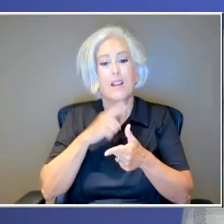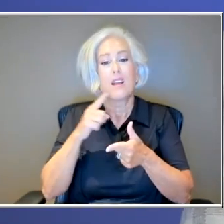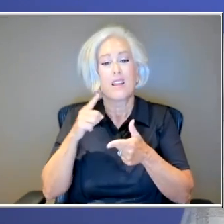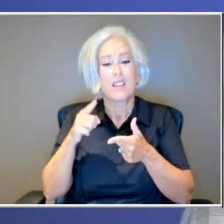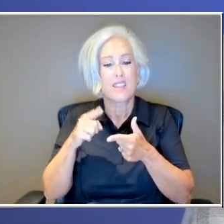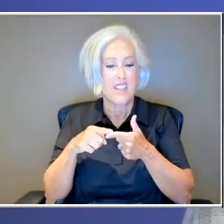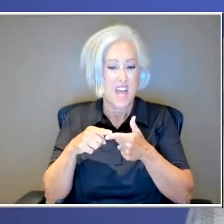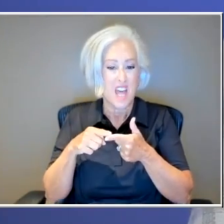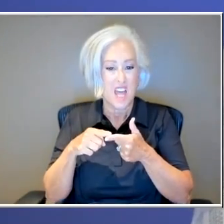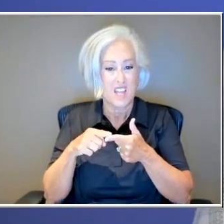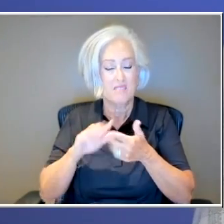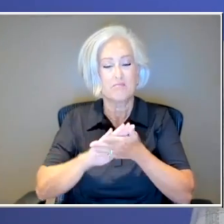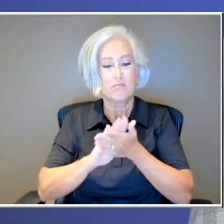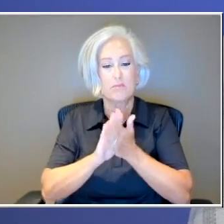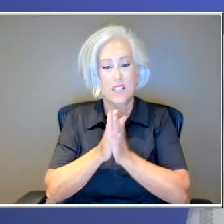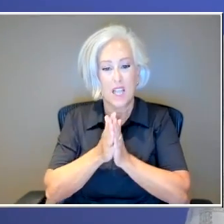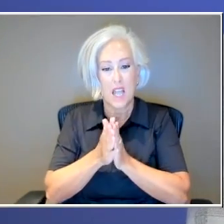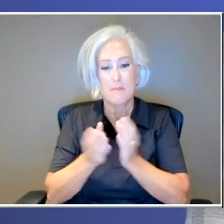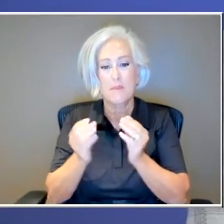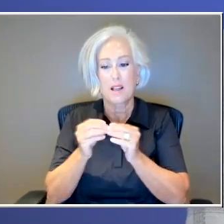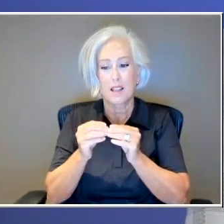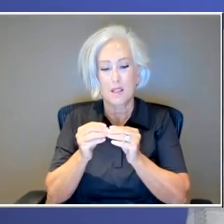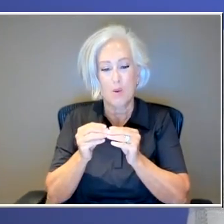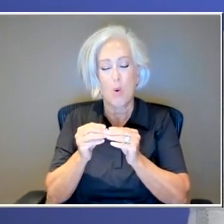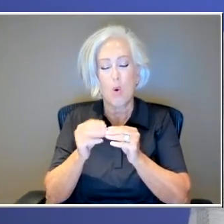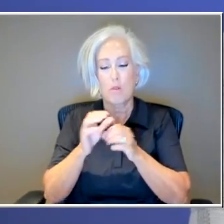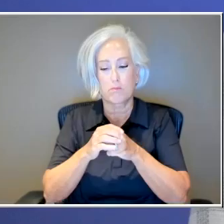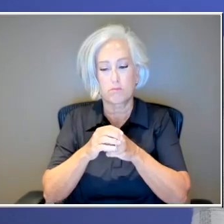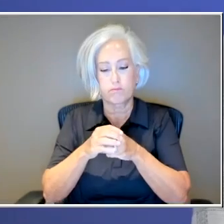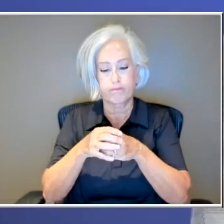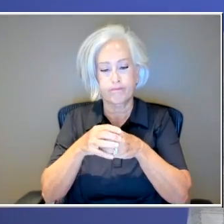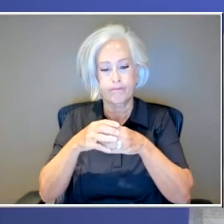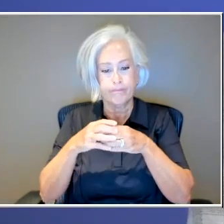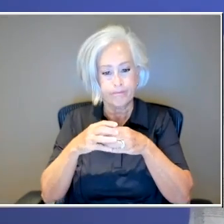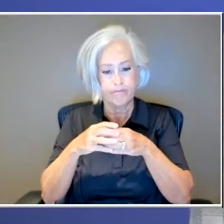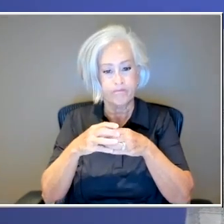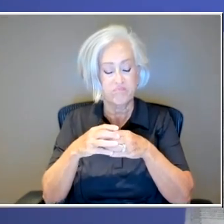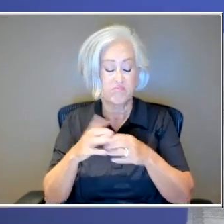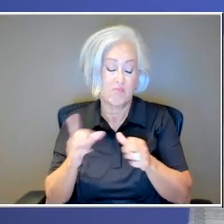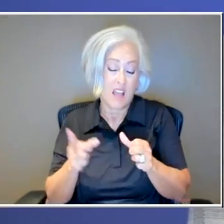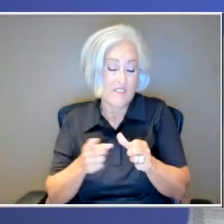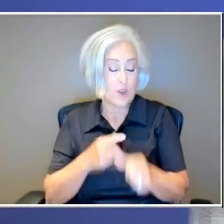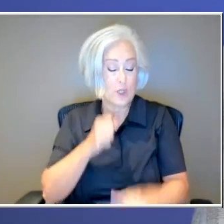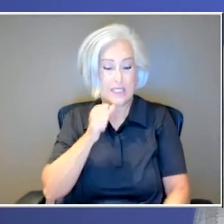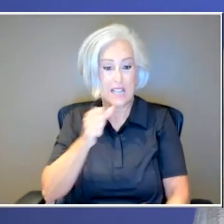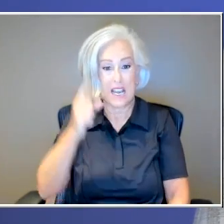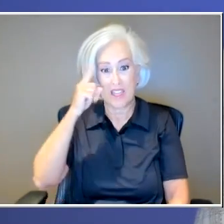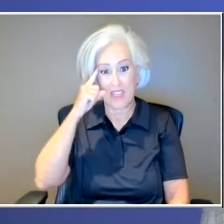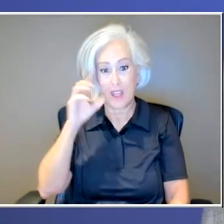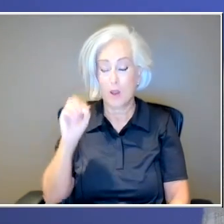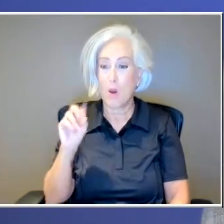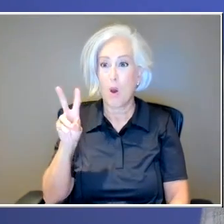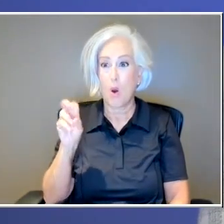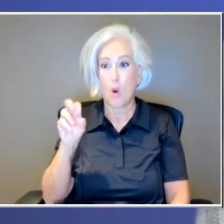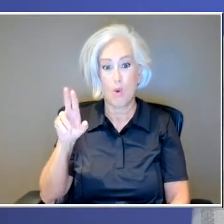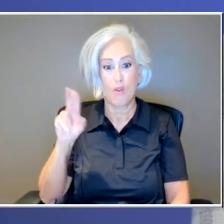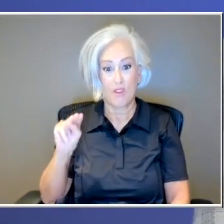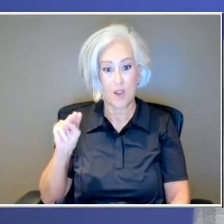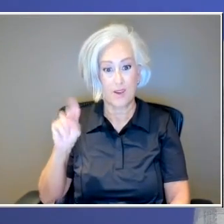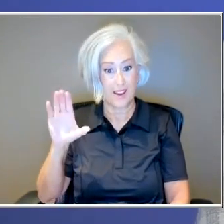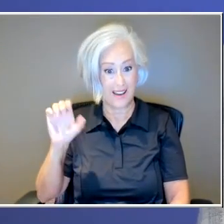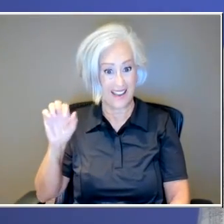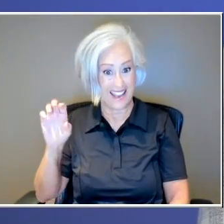it began to get a little larger. So right off, I didn't think, oh, I've got ovarian cancer. I thought it was